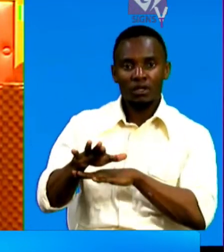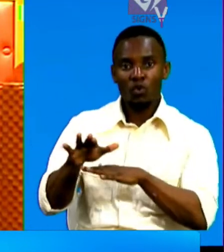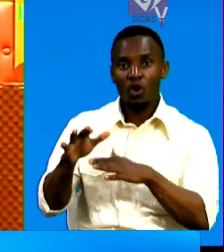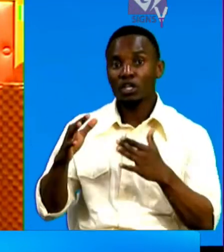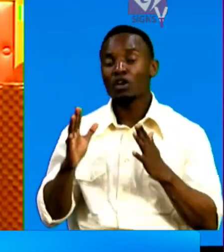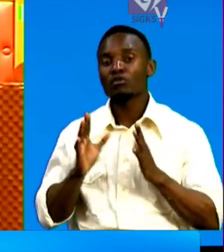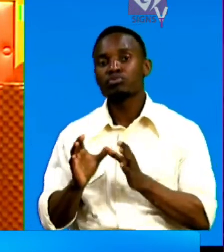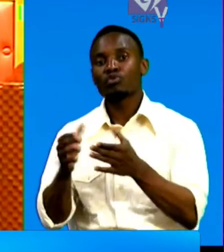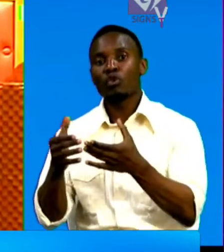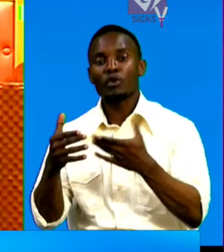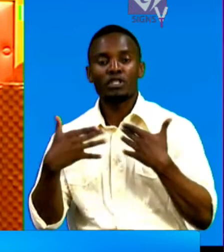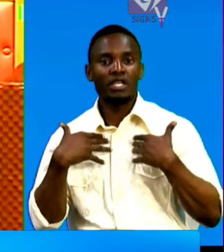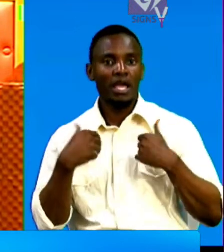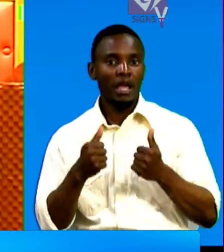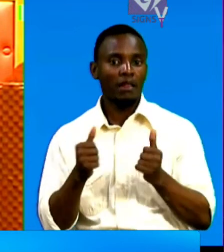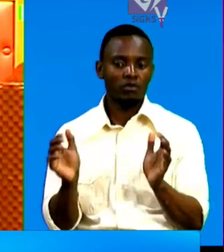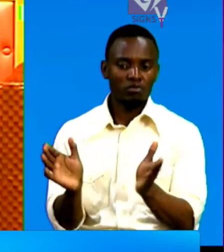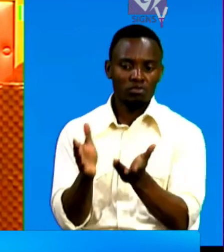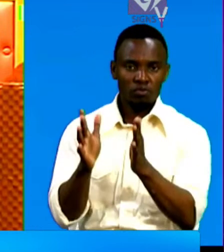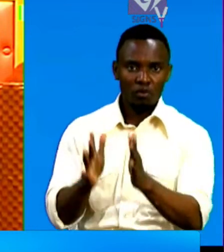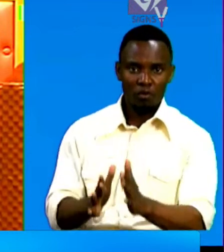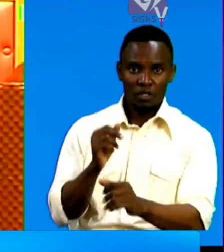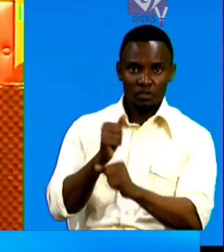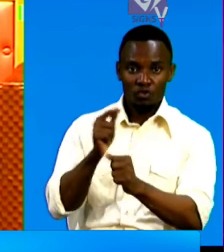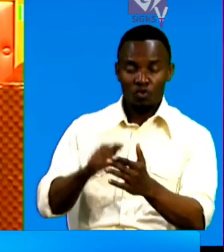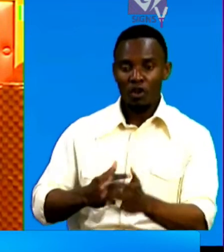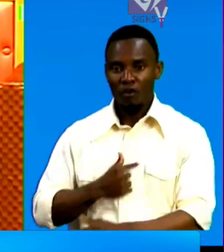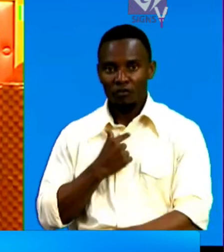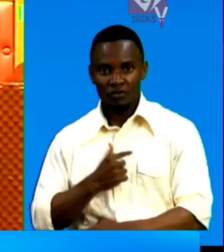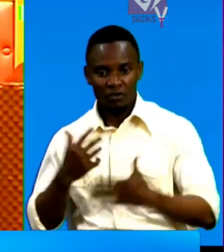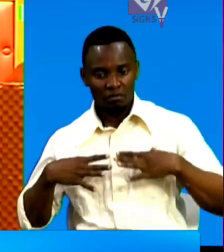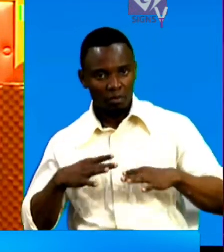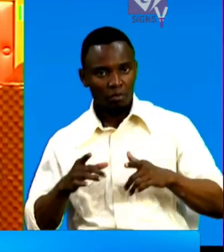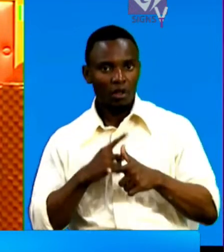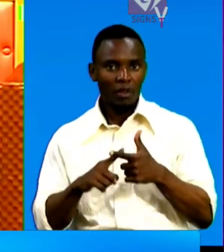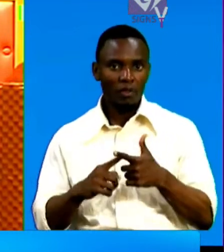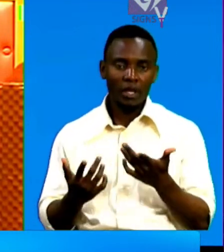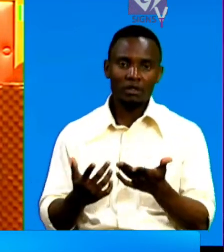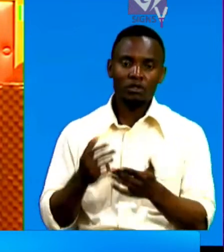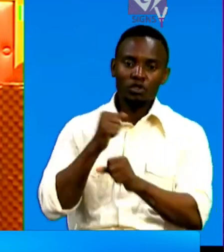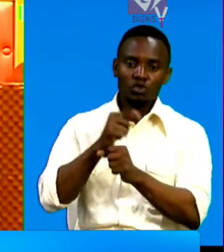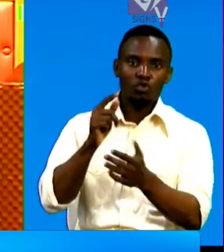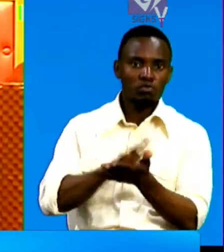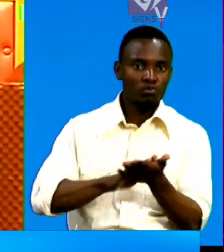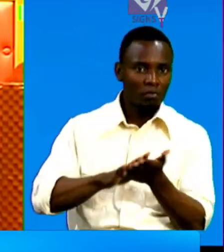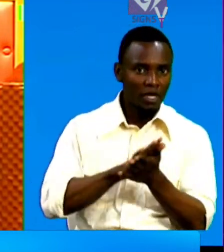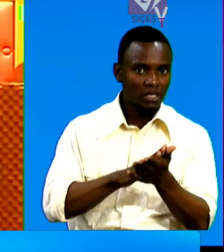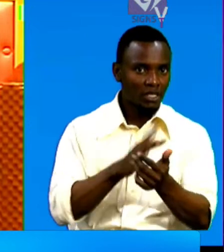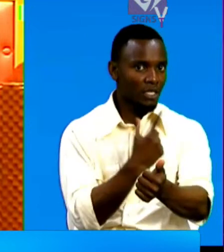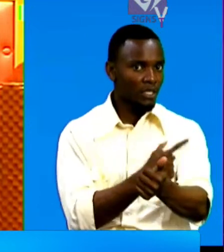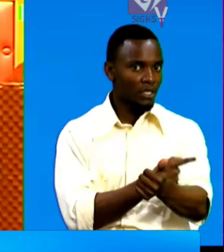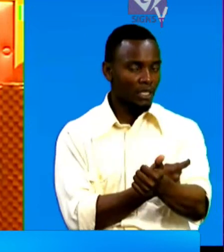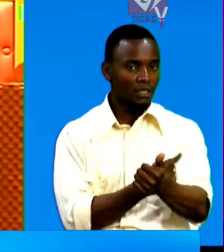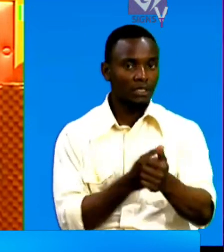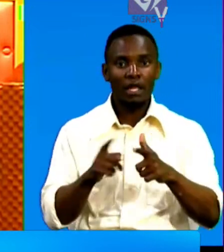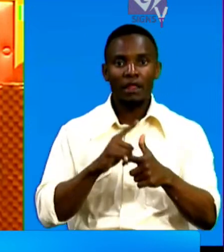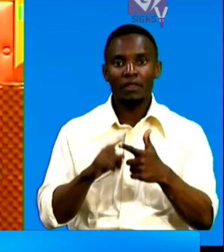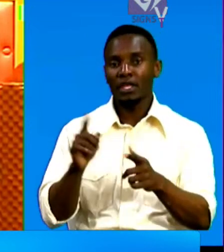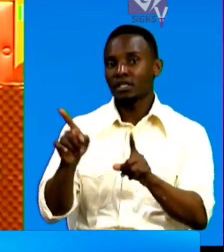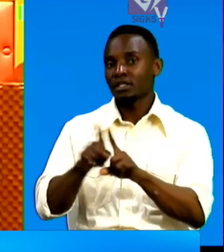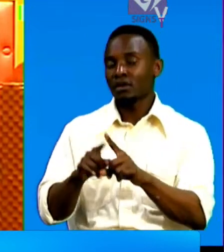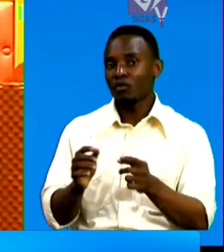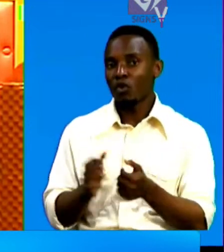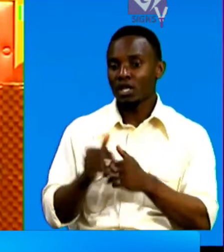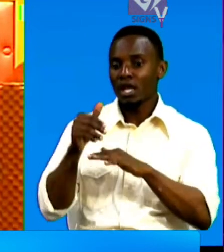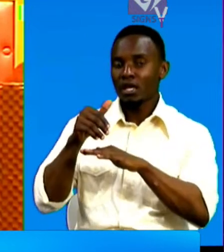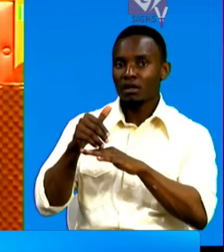at their homes, provide basic diagnoses for common conditions, and refer cases to appropriate medical facilities.